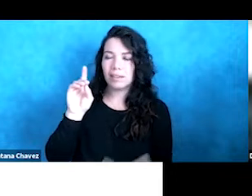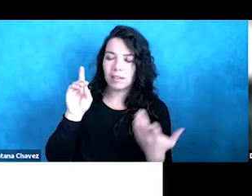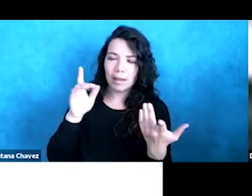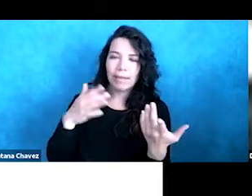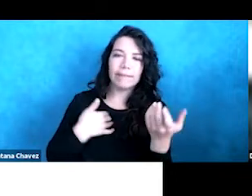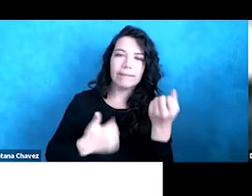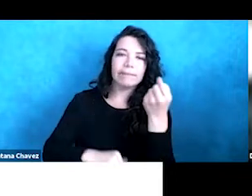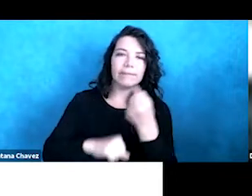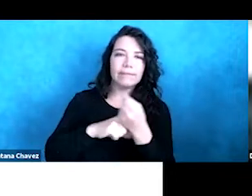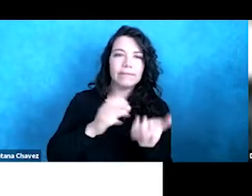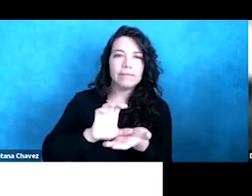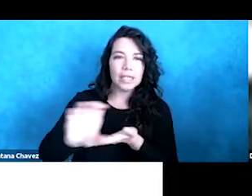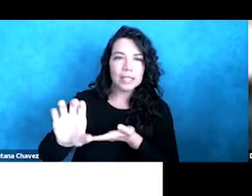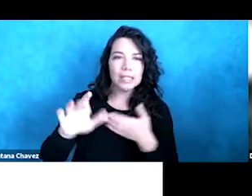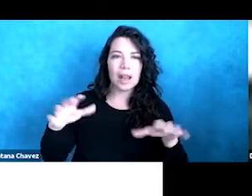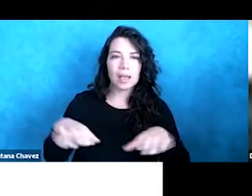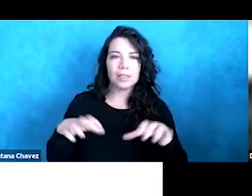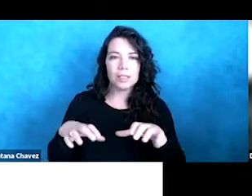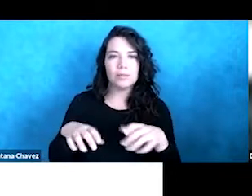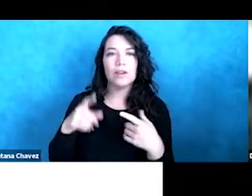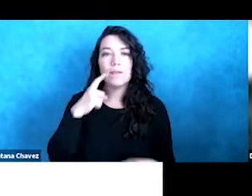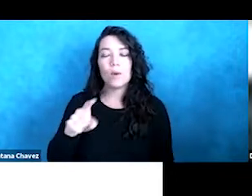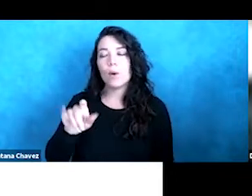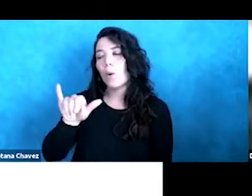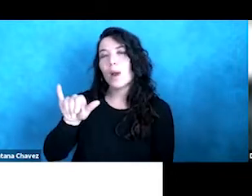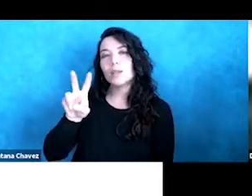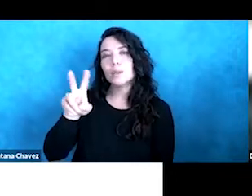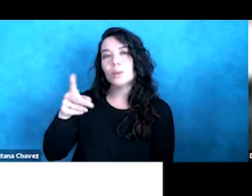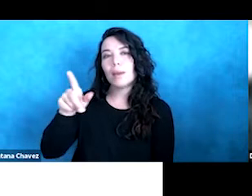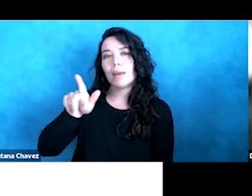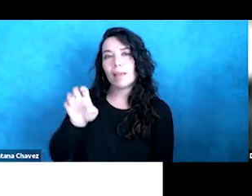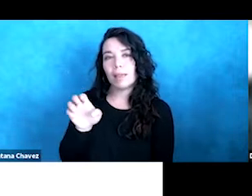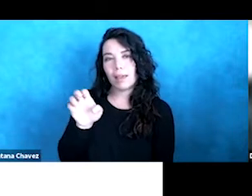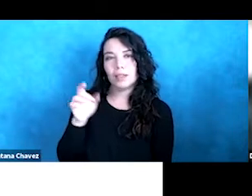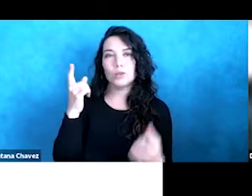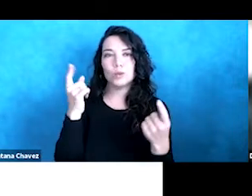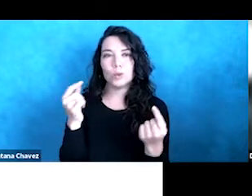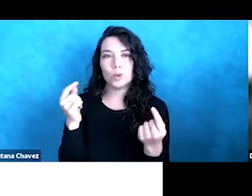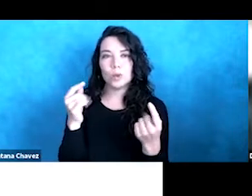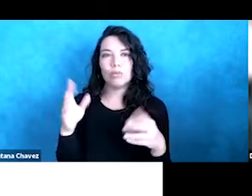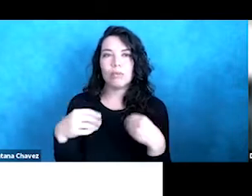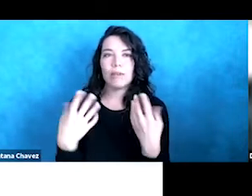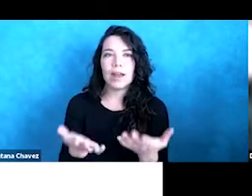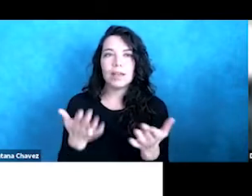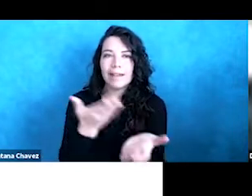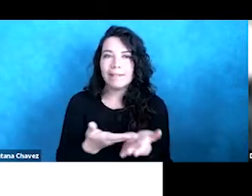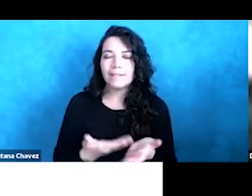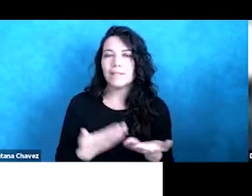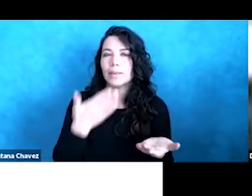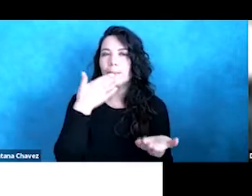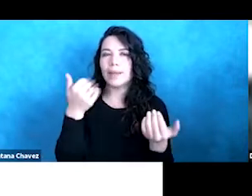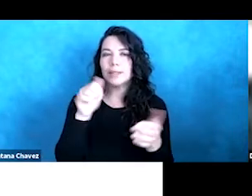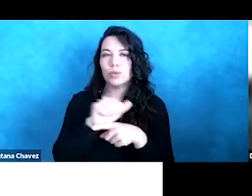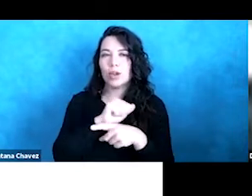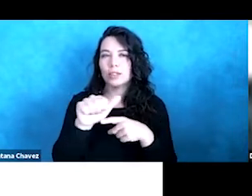or YP2LE, deepens the integration of positive youth development evidence and best practices into youth programming